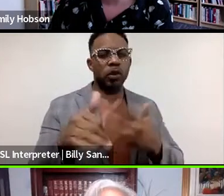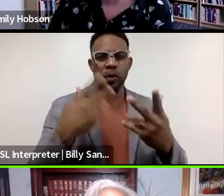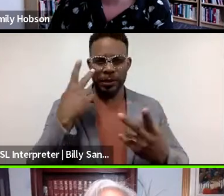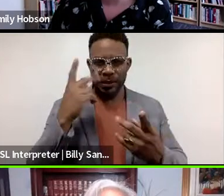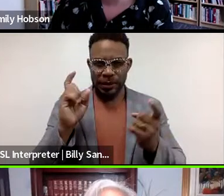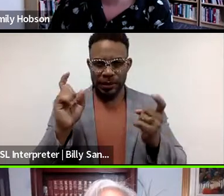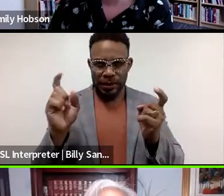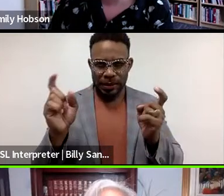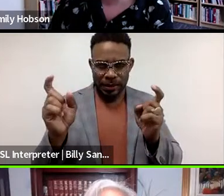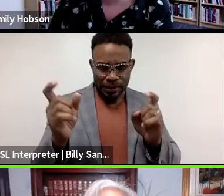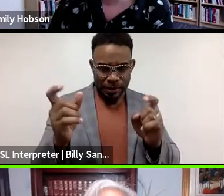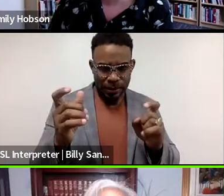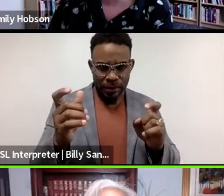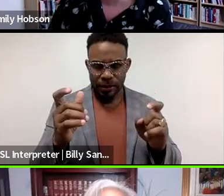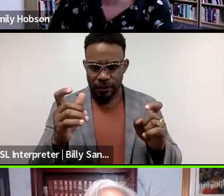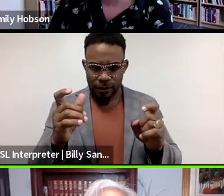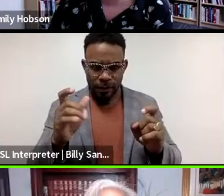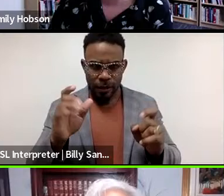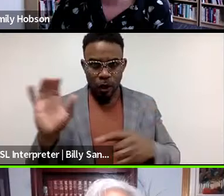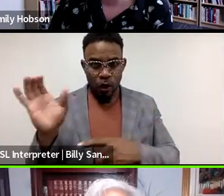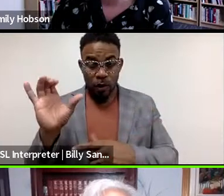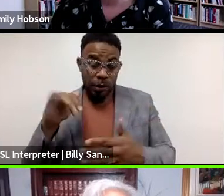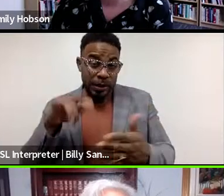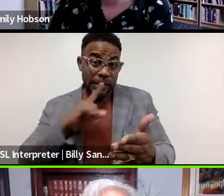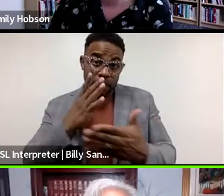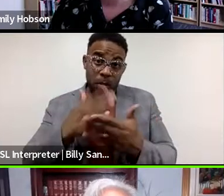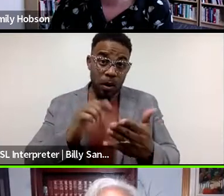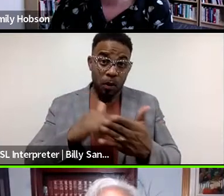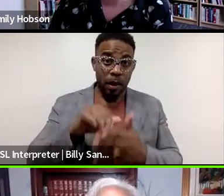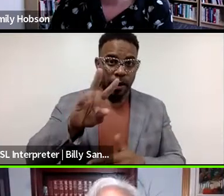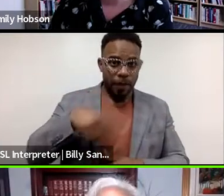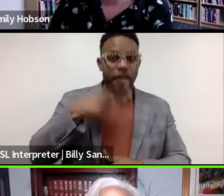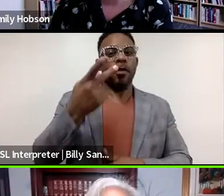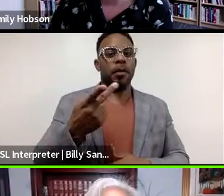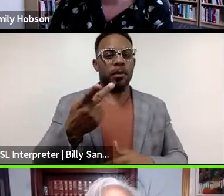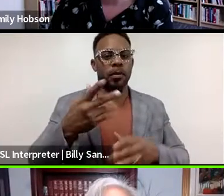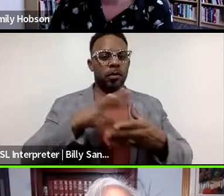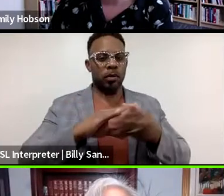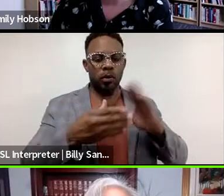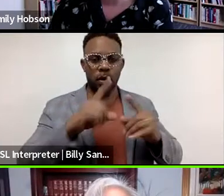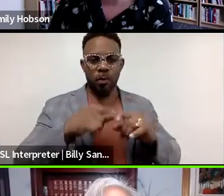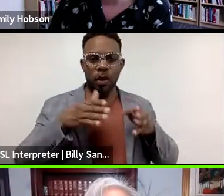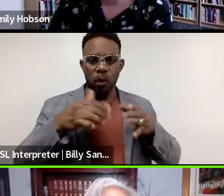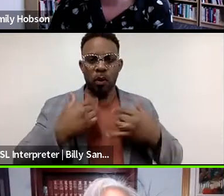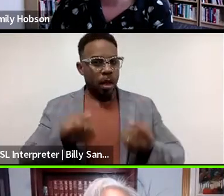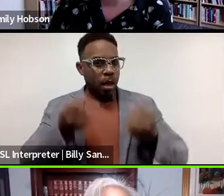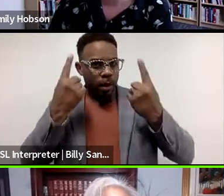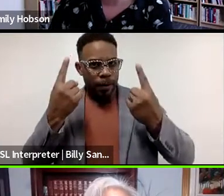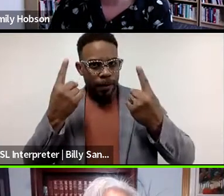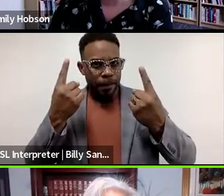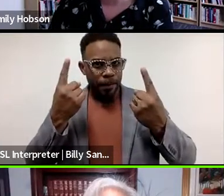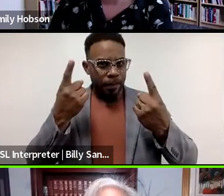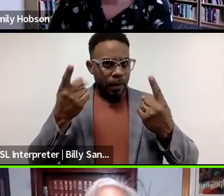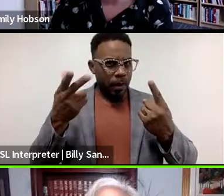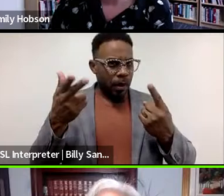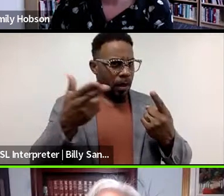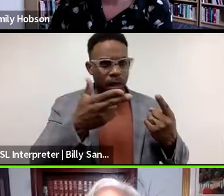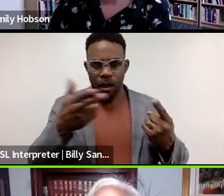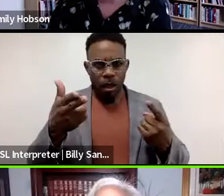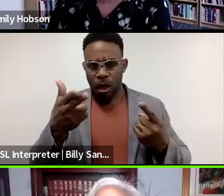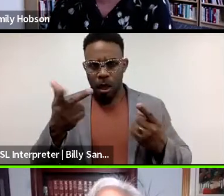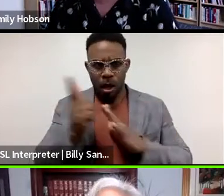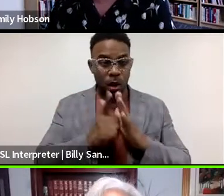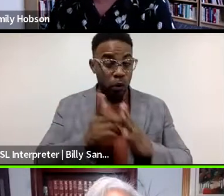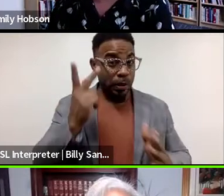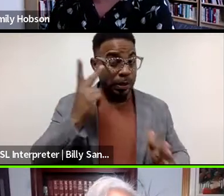see then the conservative, I mean, so this is part of what flips our narrative about the way we understand gun laws. And so